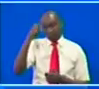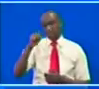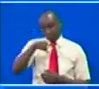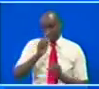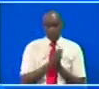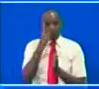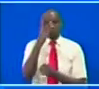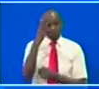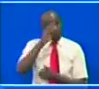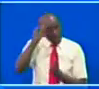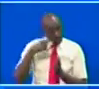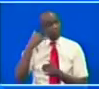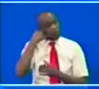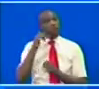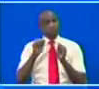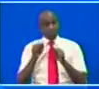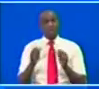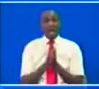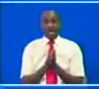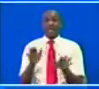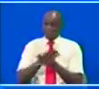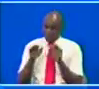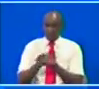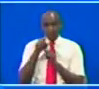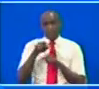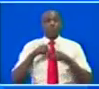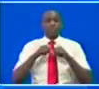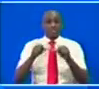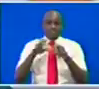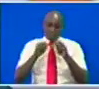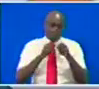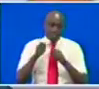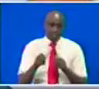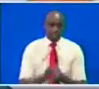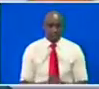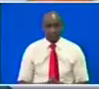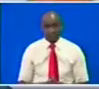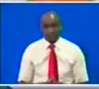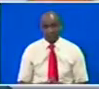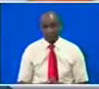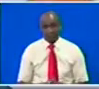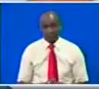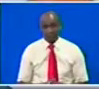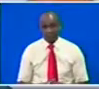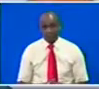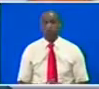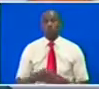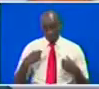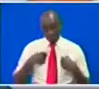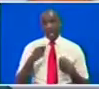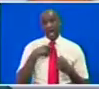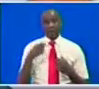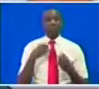center and manage the day-to-day operations of the scheme. It was not a charity